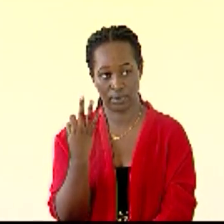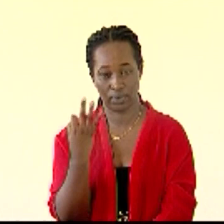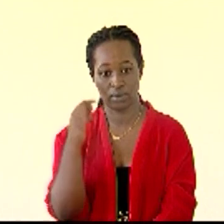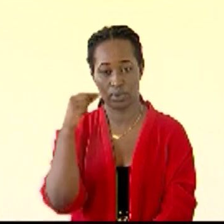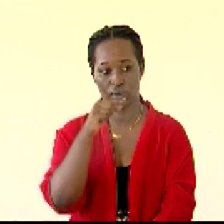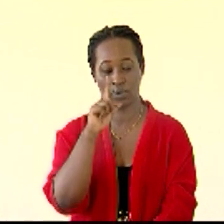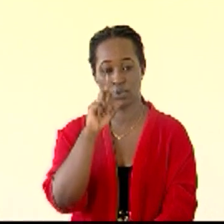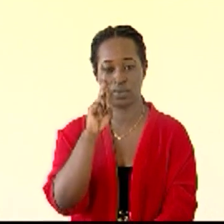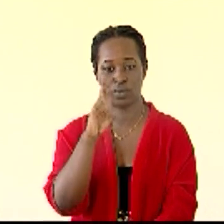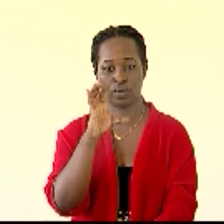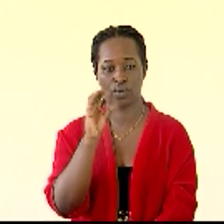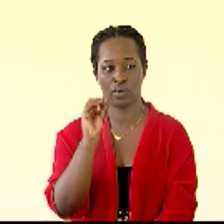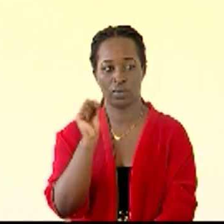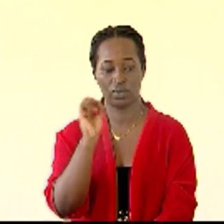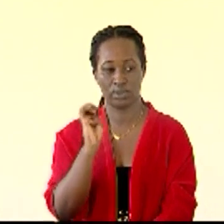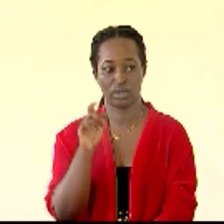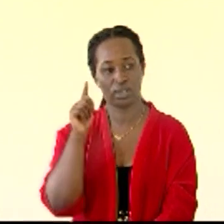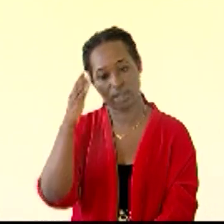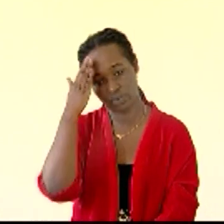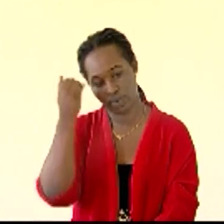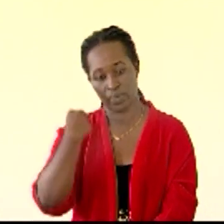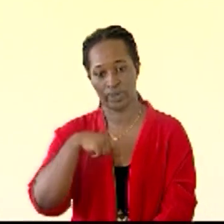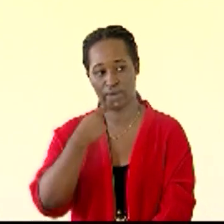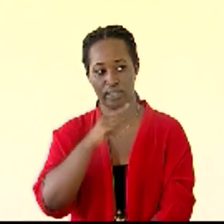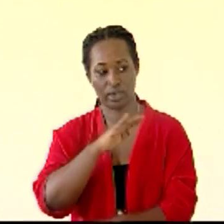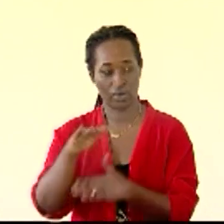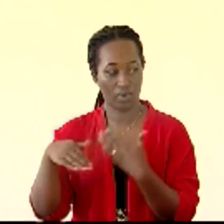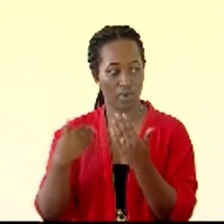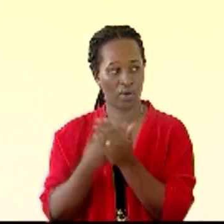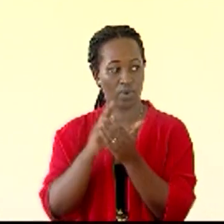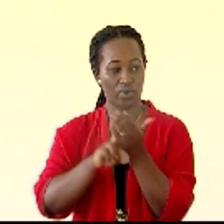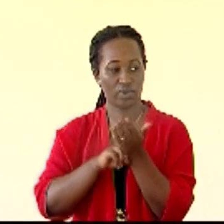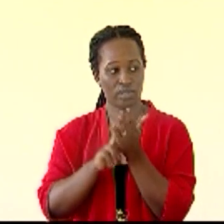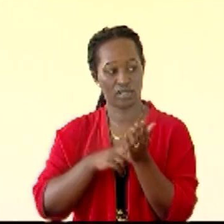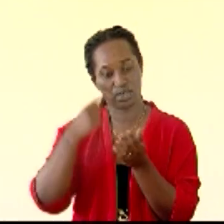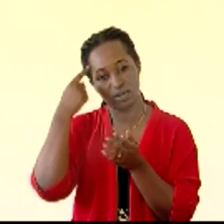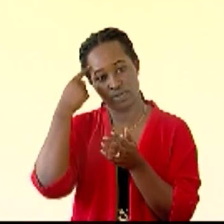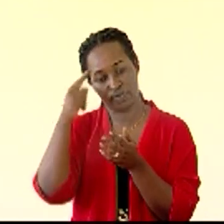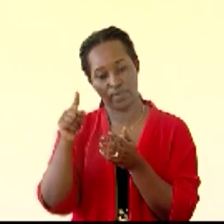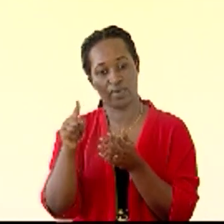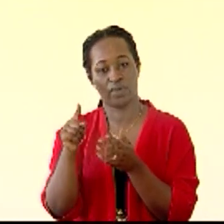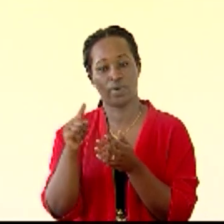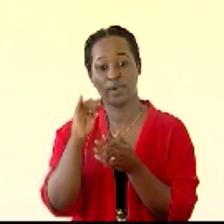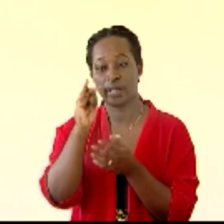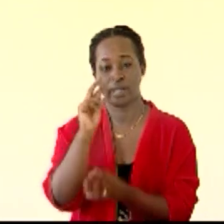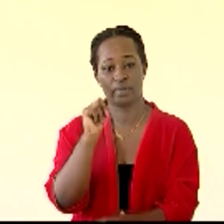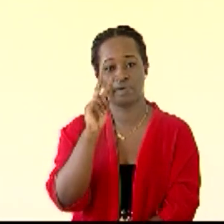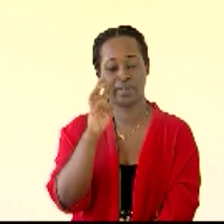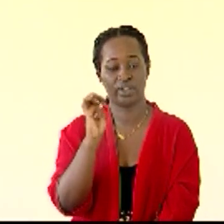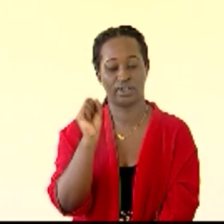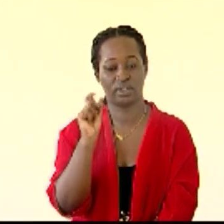glucose, maybe. That's why we're saying that all used for respiration. So when we say all used in respiration, we are